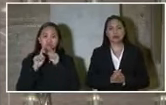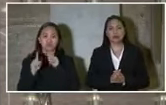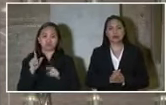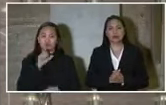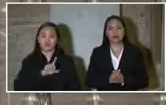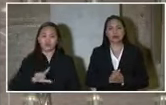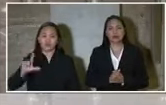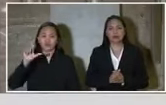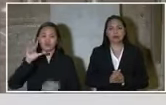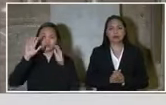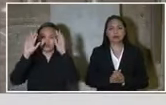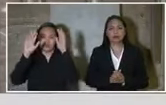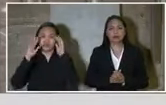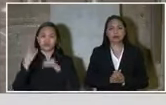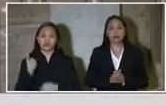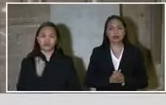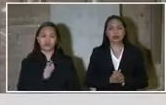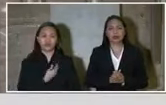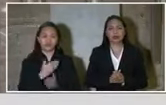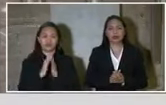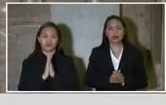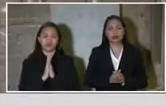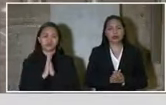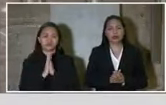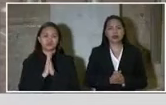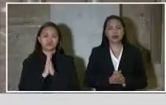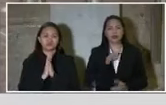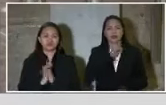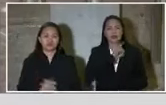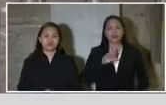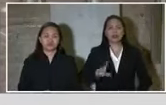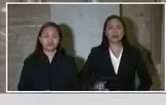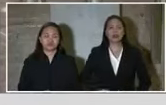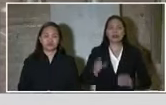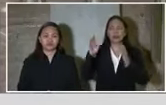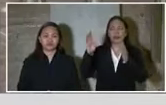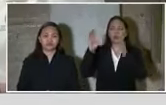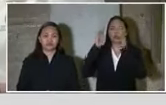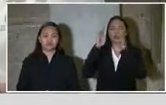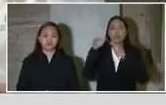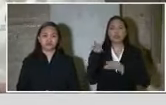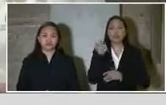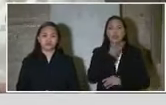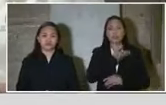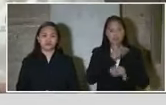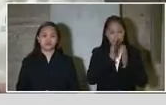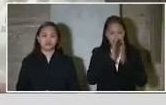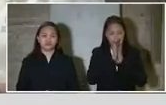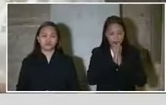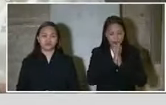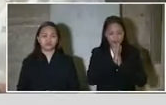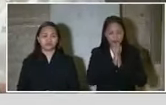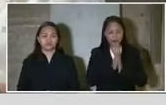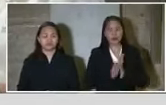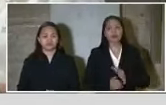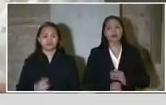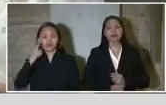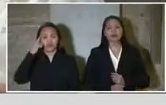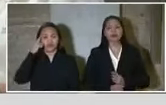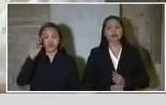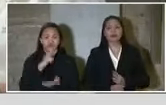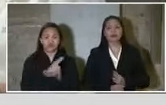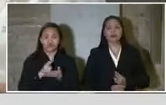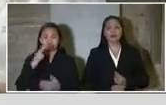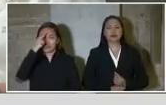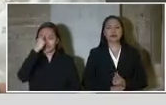Lord, hear our prayer. Lord, hear our prayer. For the Holy Catholic